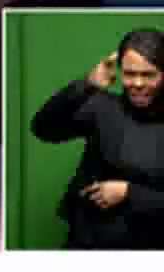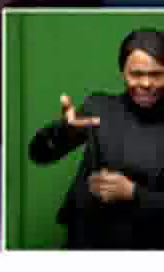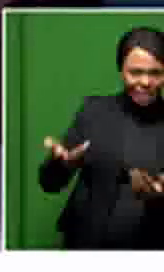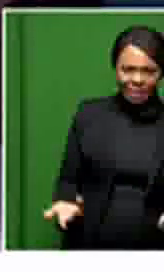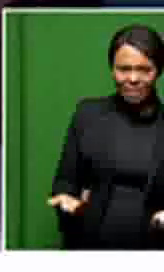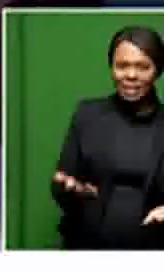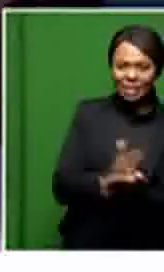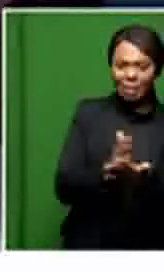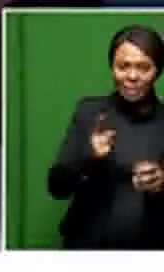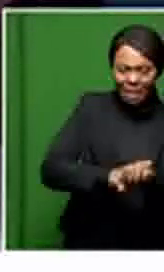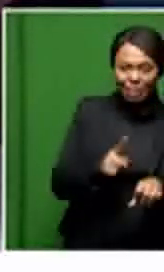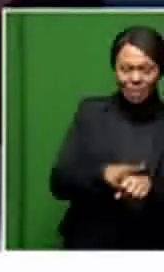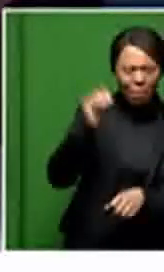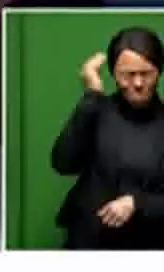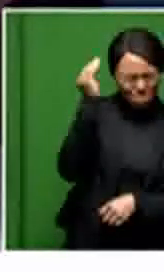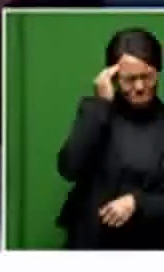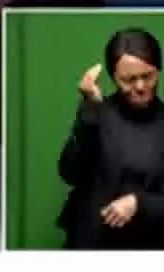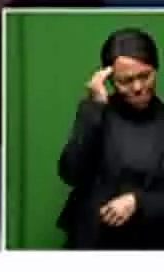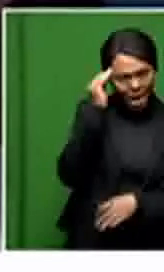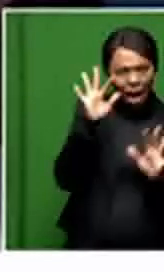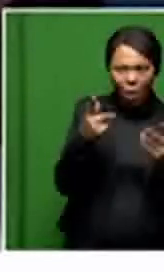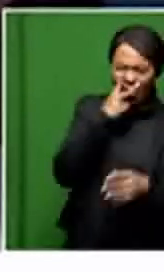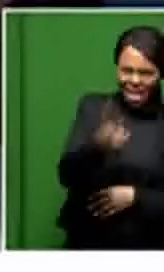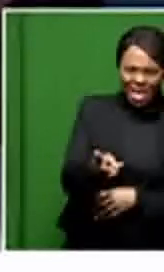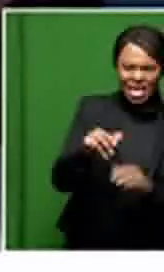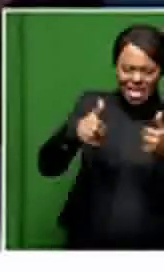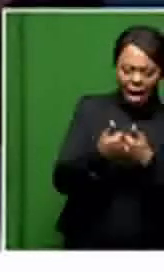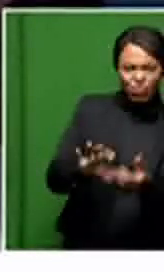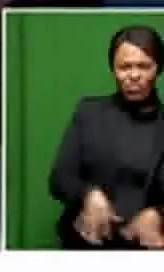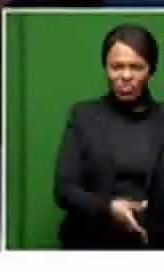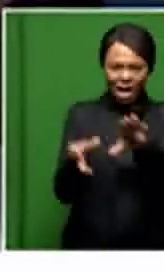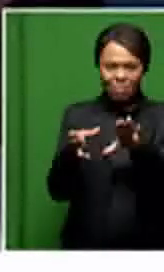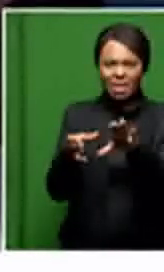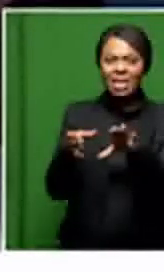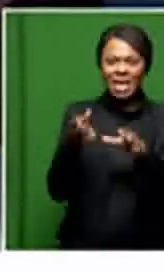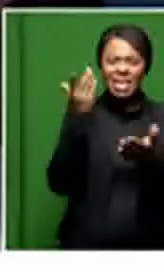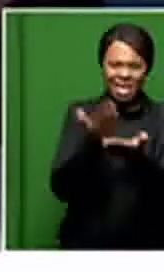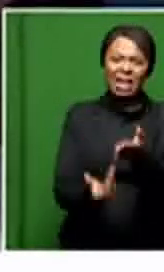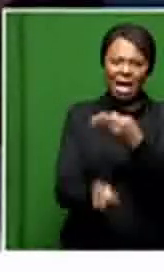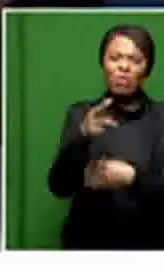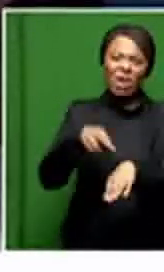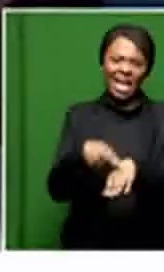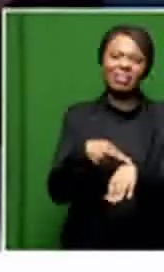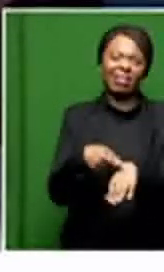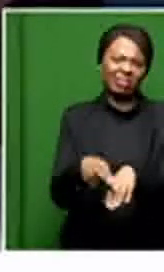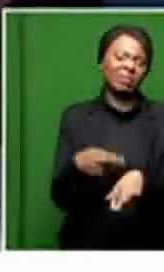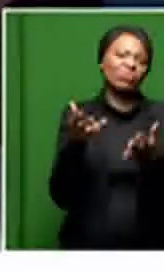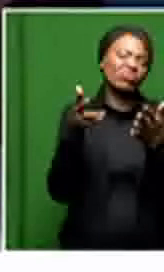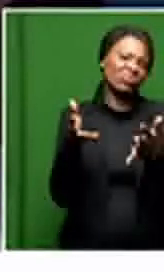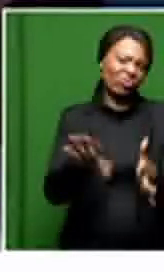in our consciousness, the way we think about the game, it can be incredibly racist. And this comes to the